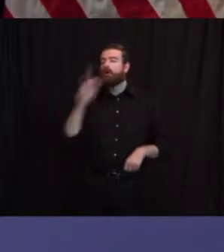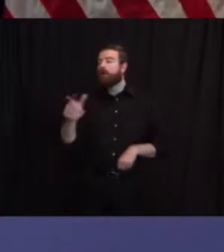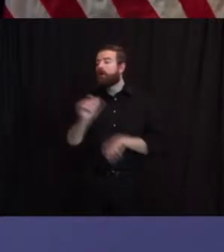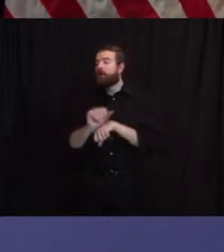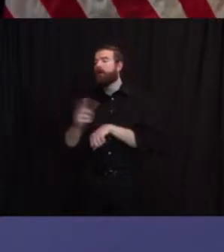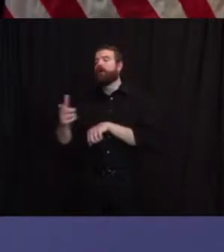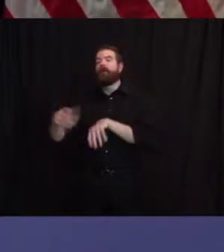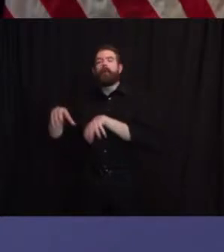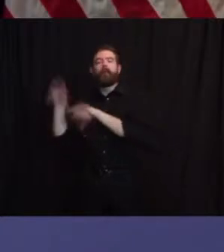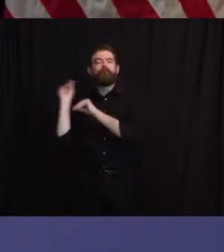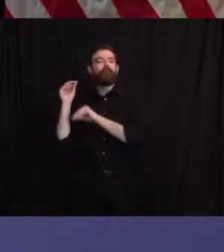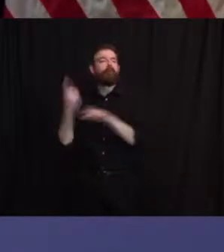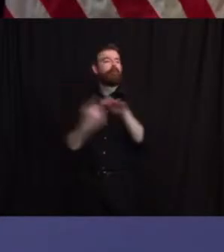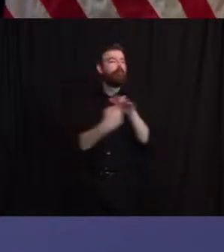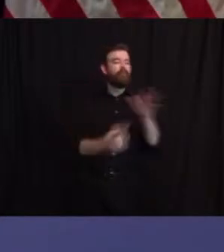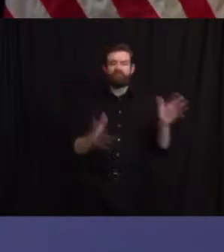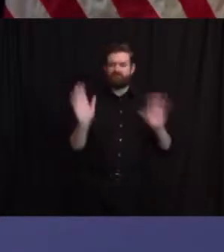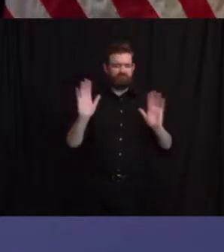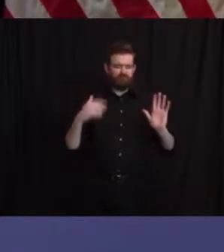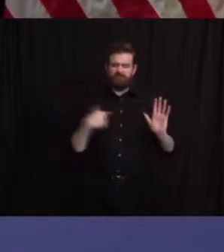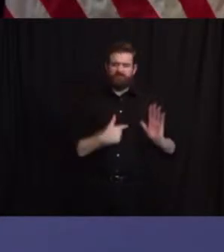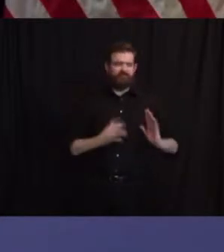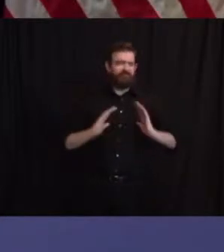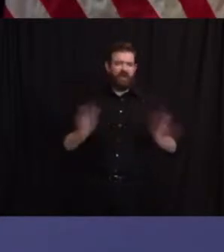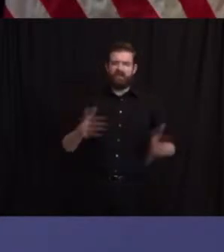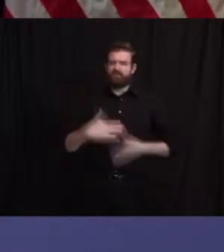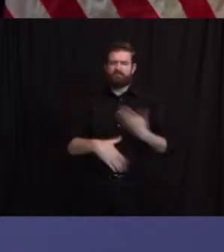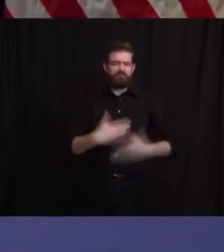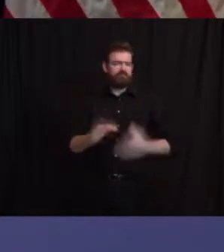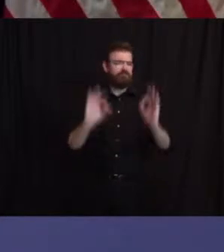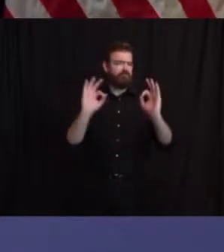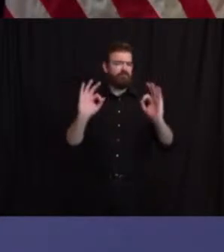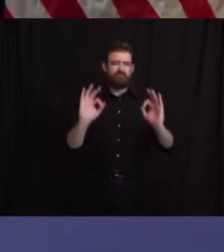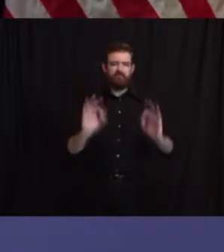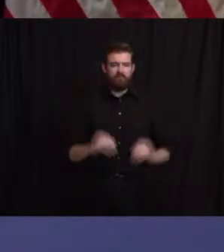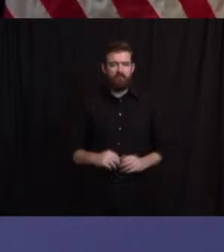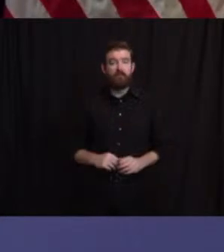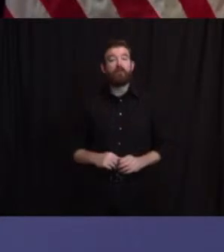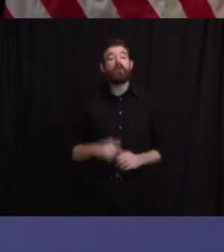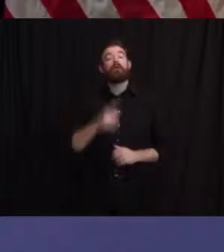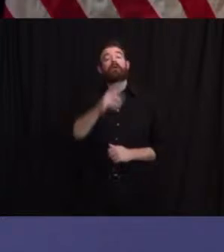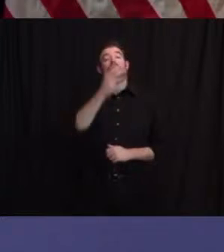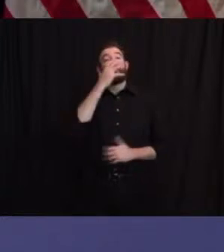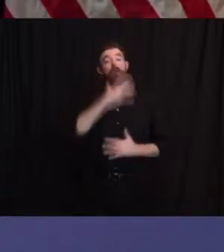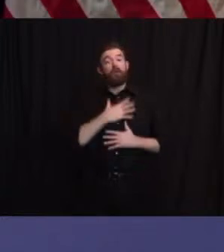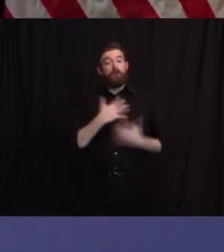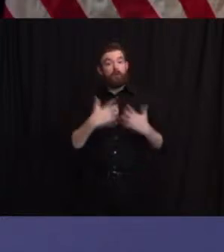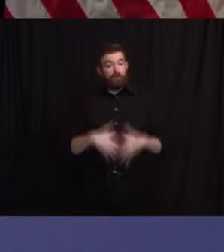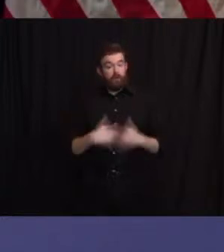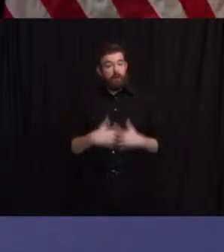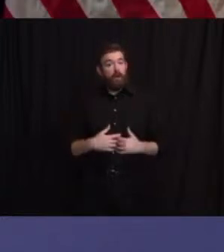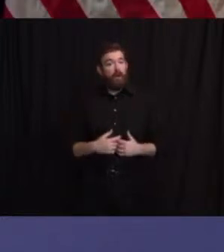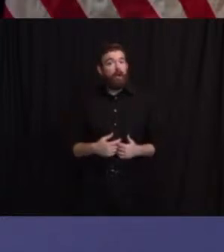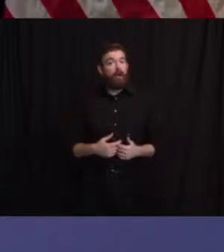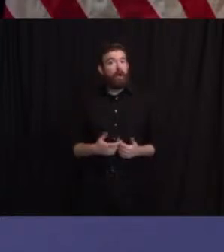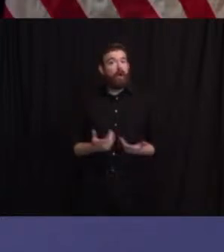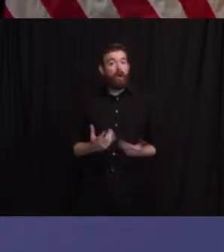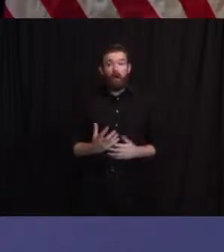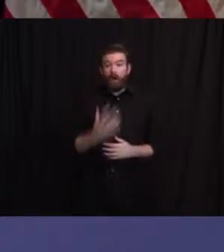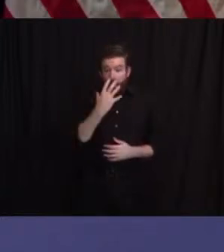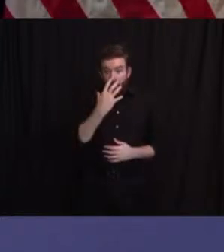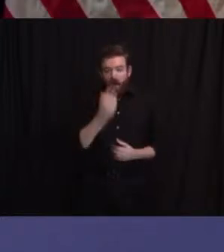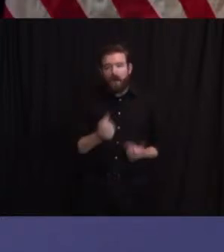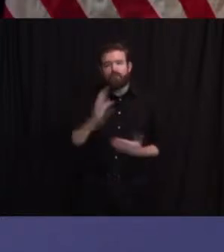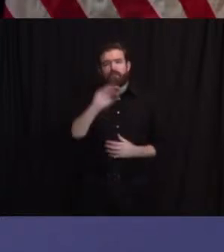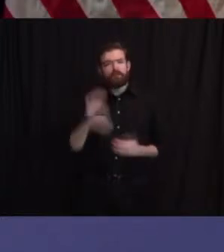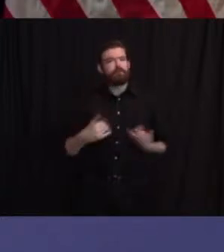we've, just on that second point, I think we've said this in prior sessions, that, and Judy, I don't want to put words in your mouth, but I'll hand